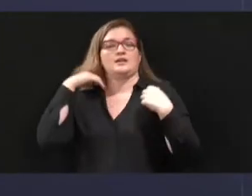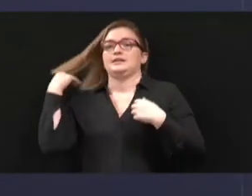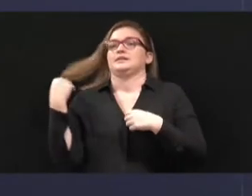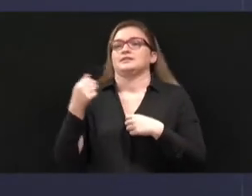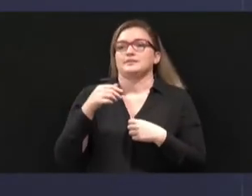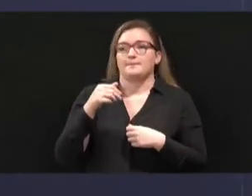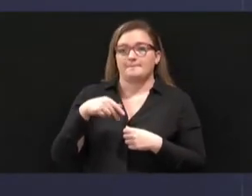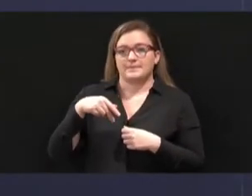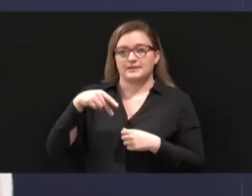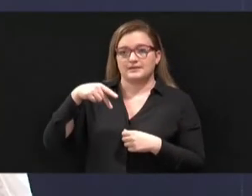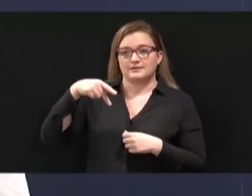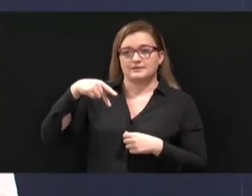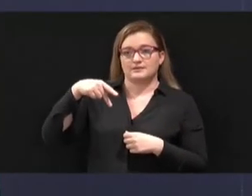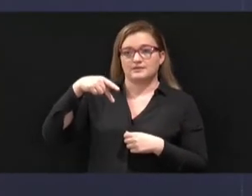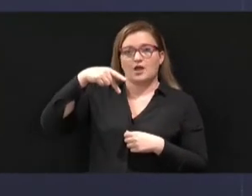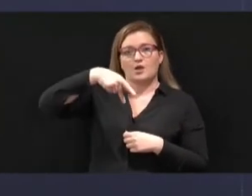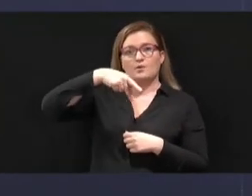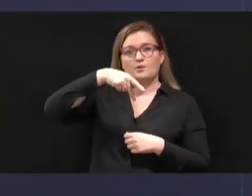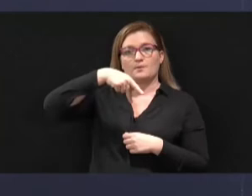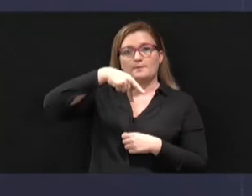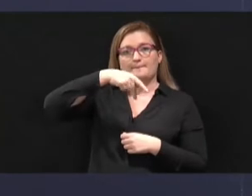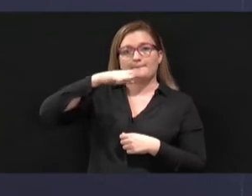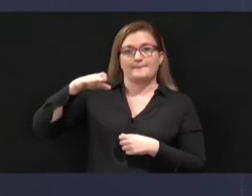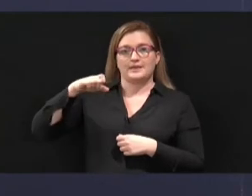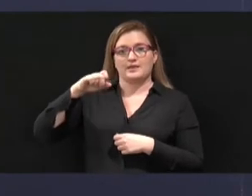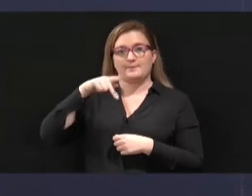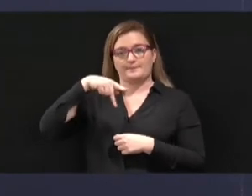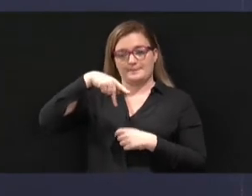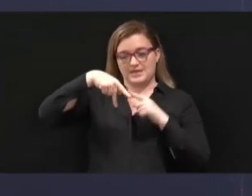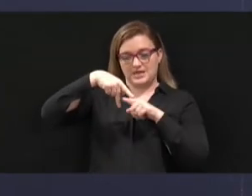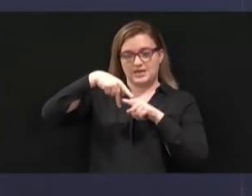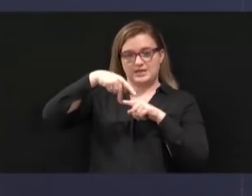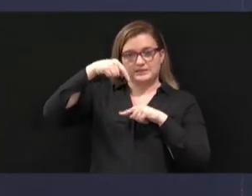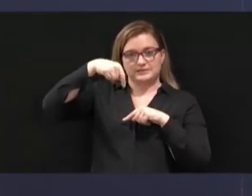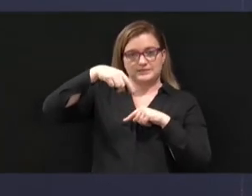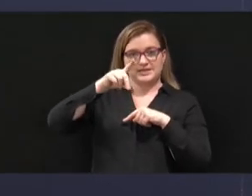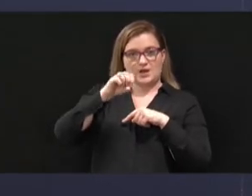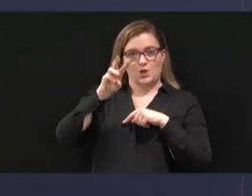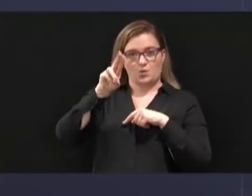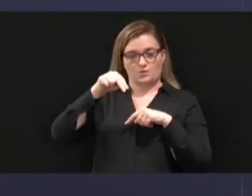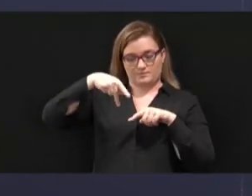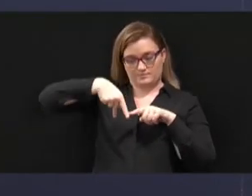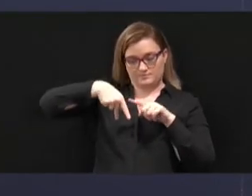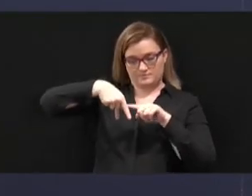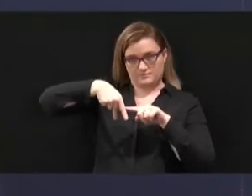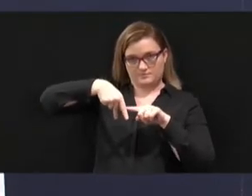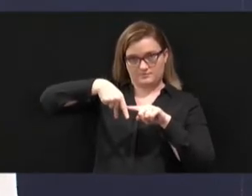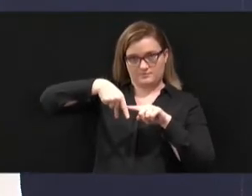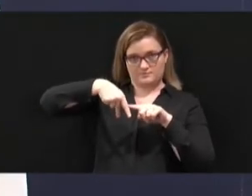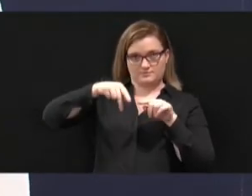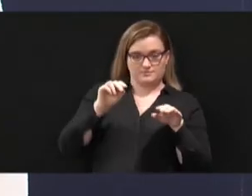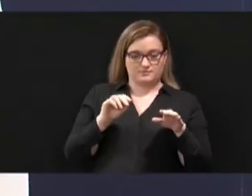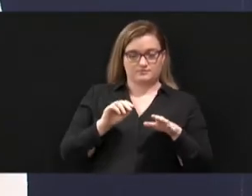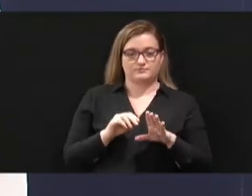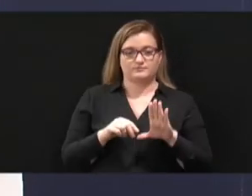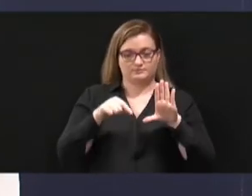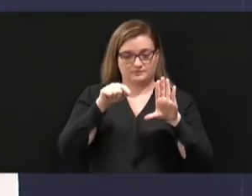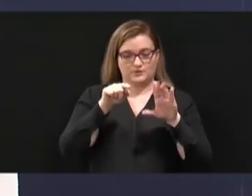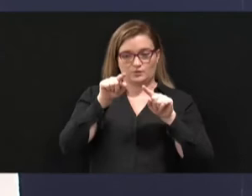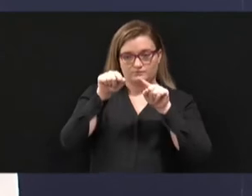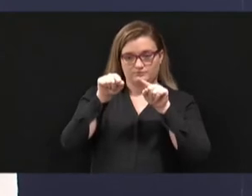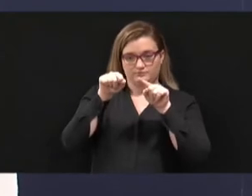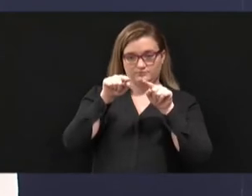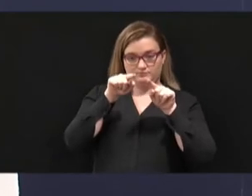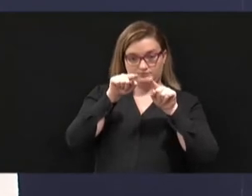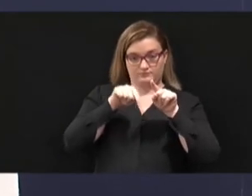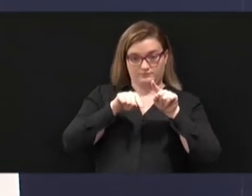And he still has to think of that every single time. So anyway, all right. Any questions at home